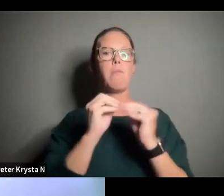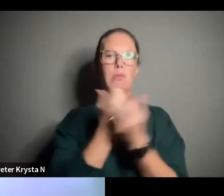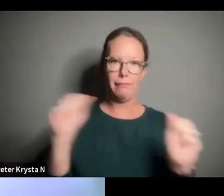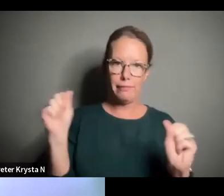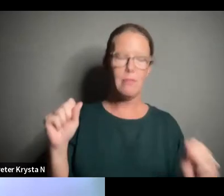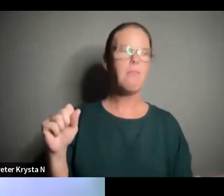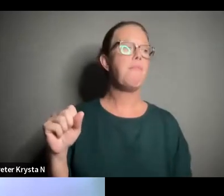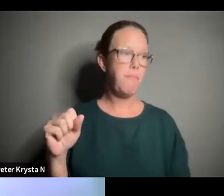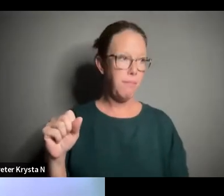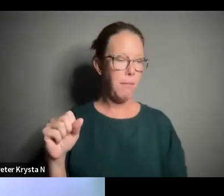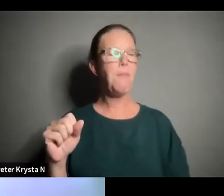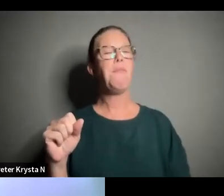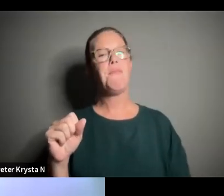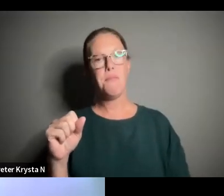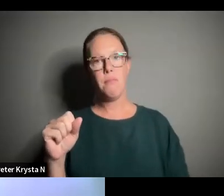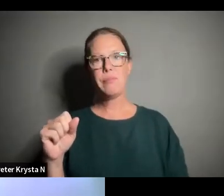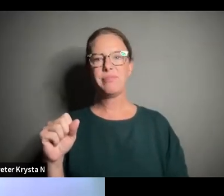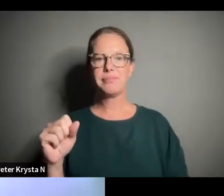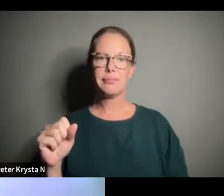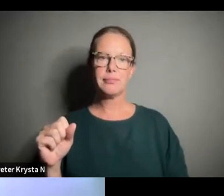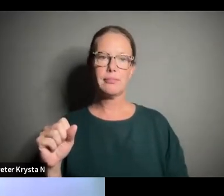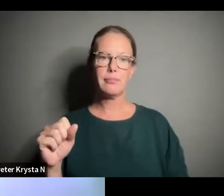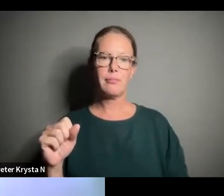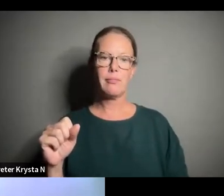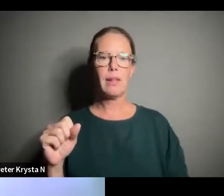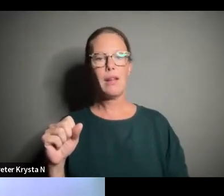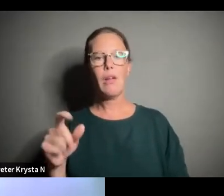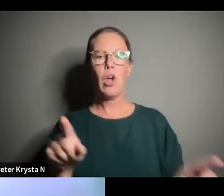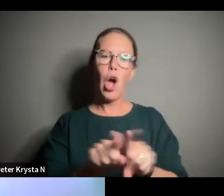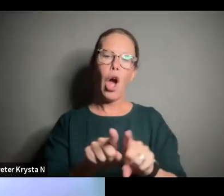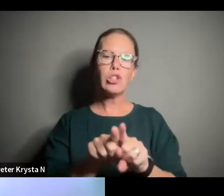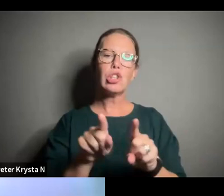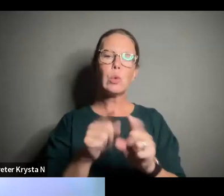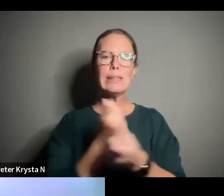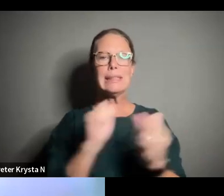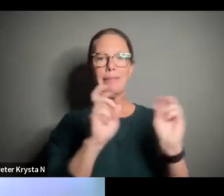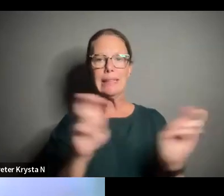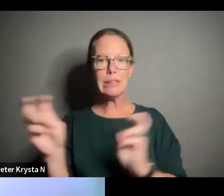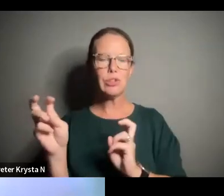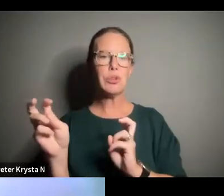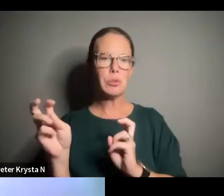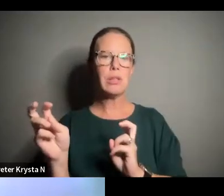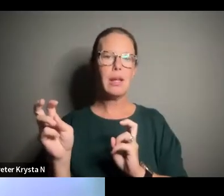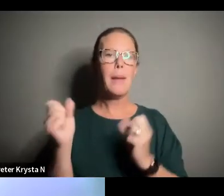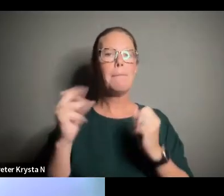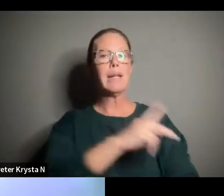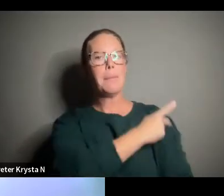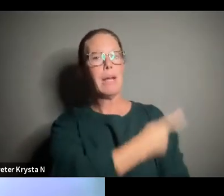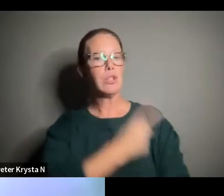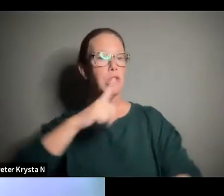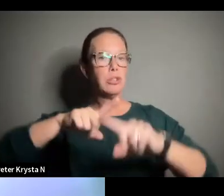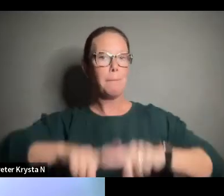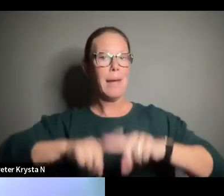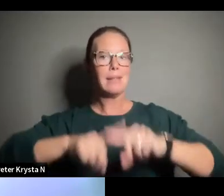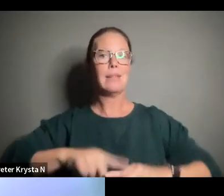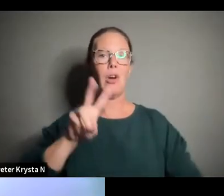area. And it also, there's this little safety issue you heard me say, is that I've had many patients that when you're dependent on a